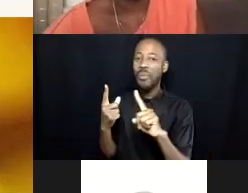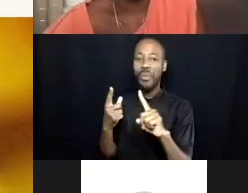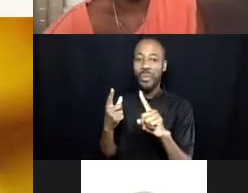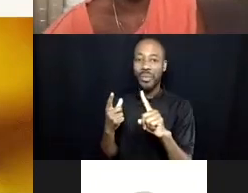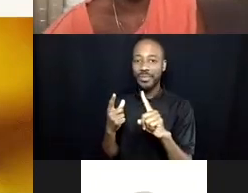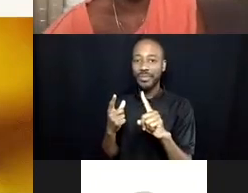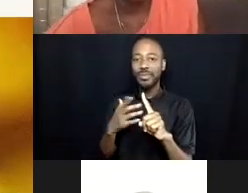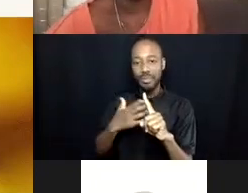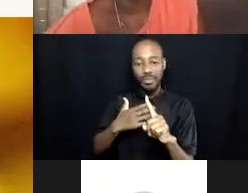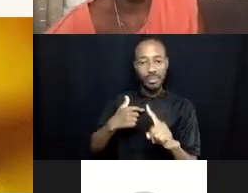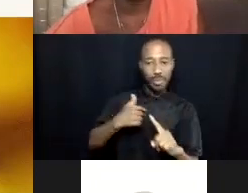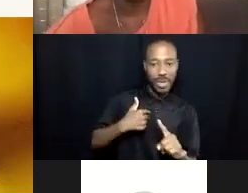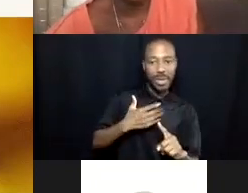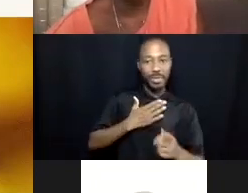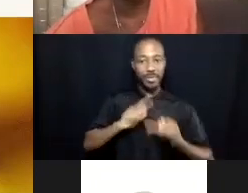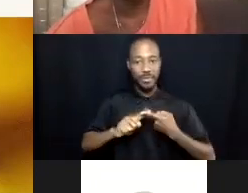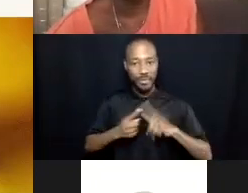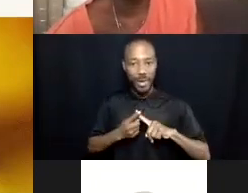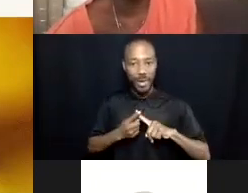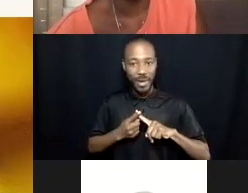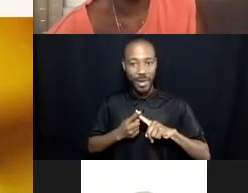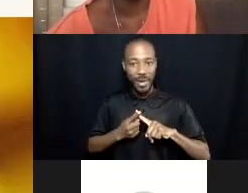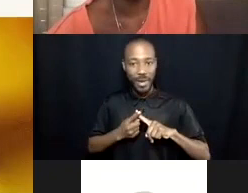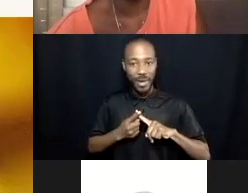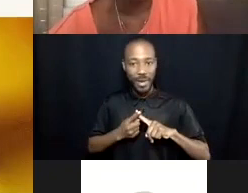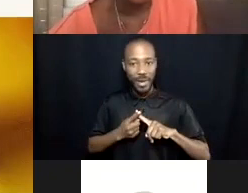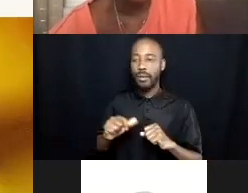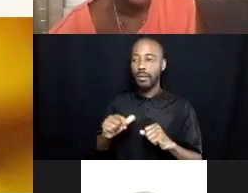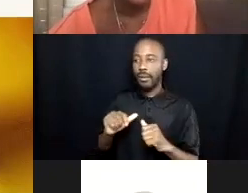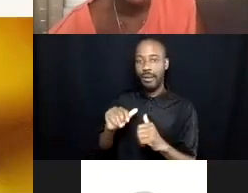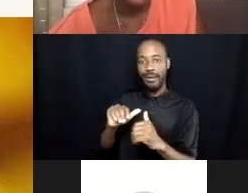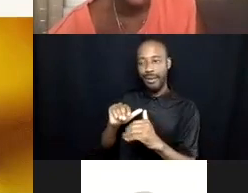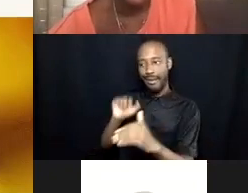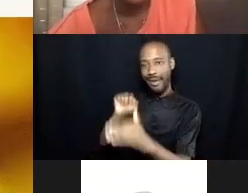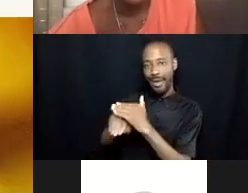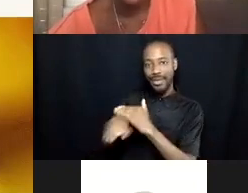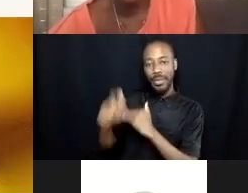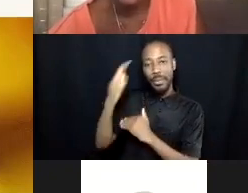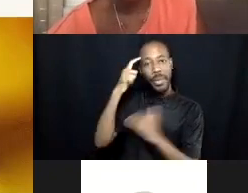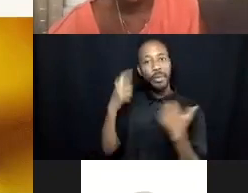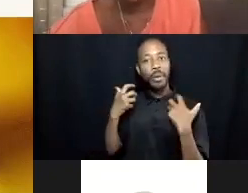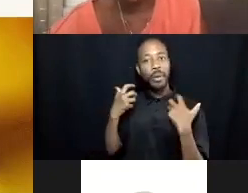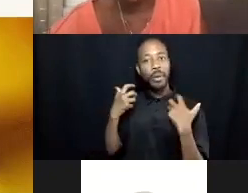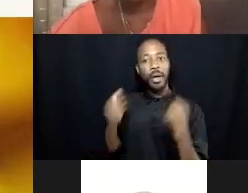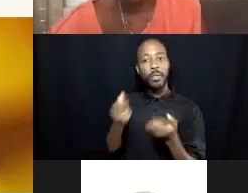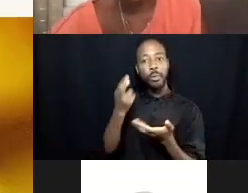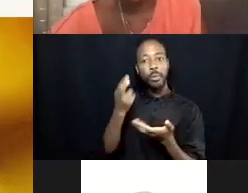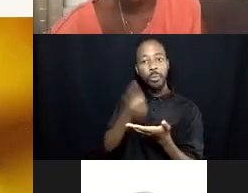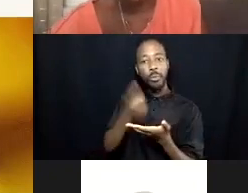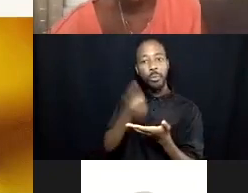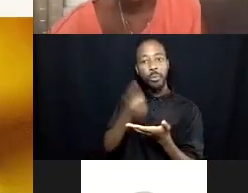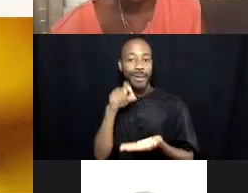me and my friends can have access to like the mental health resources that we need and deserve to keep doing this work.